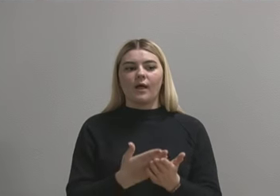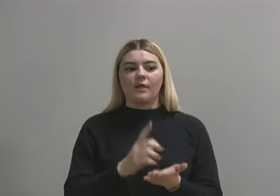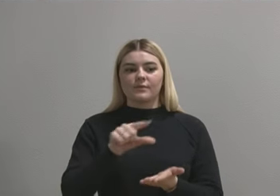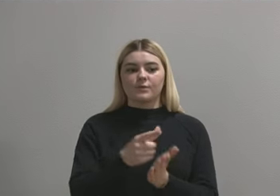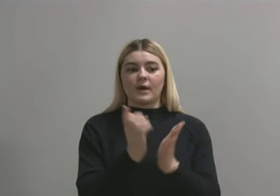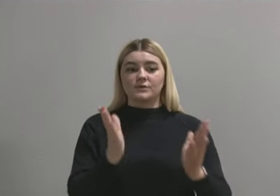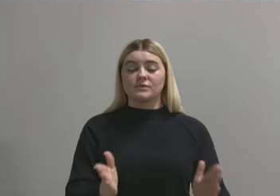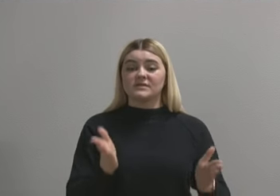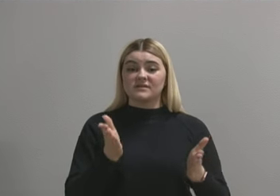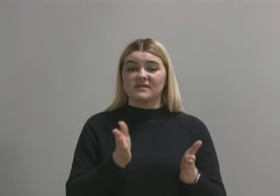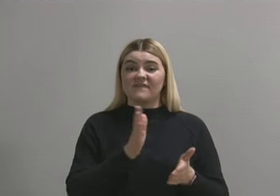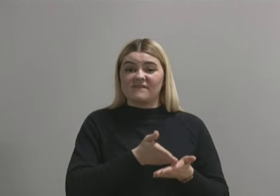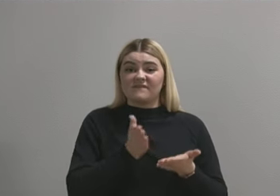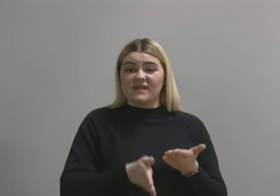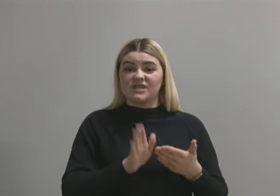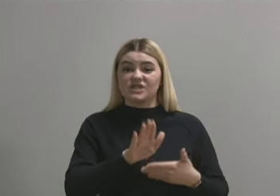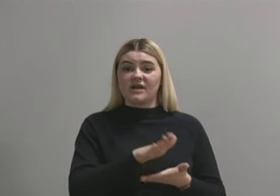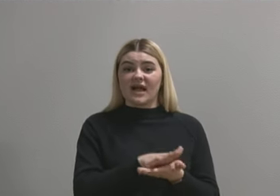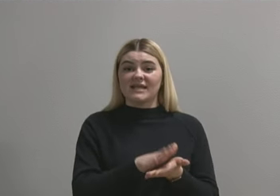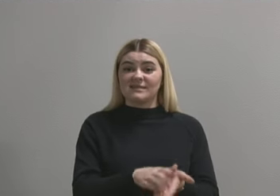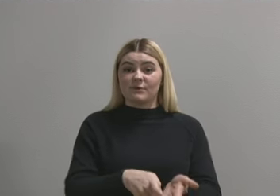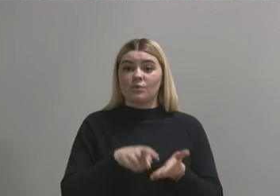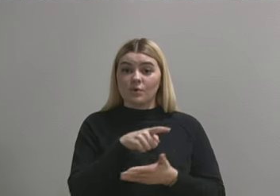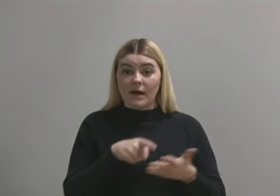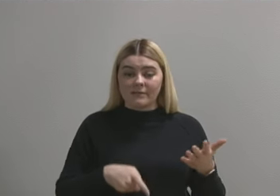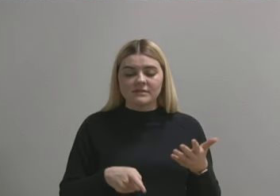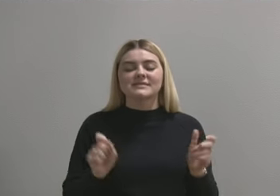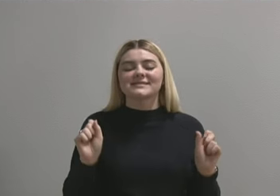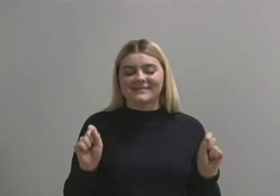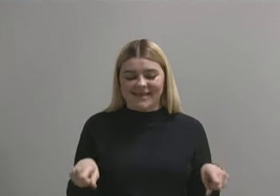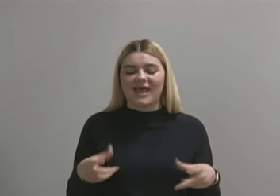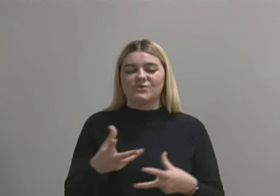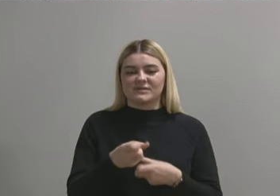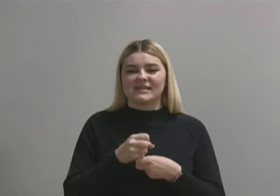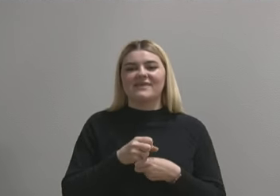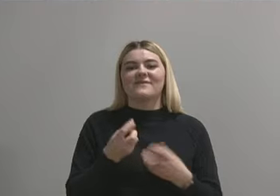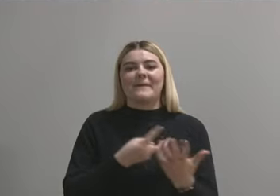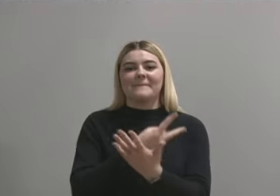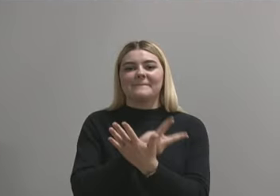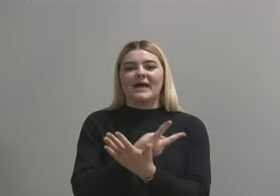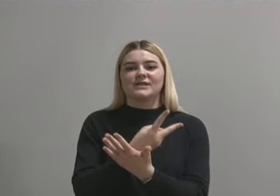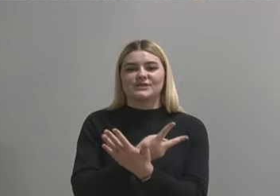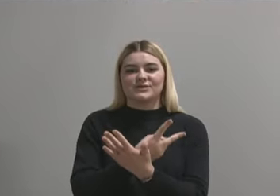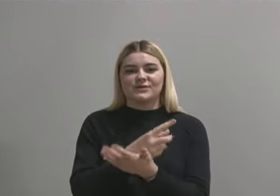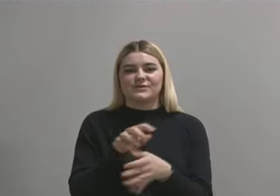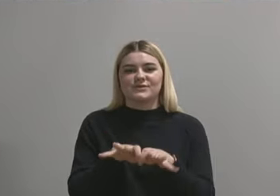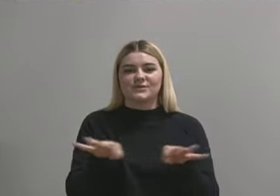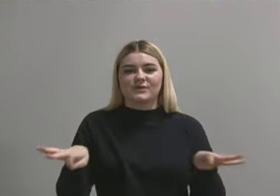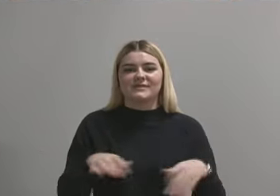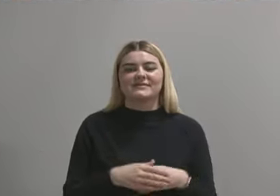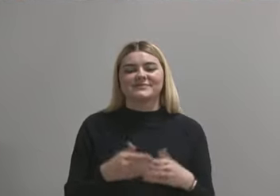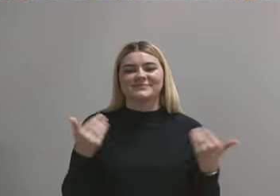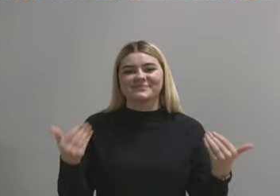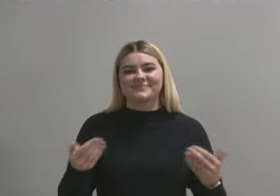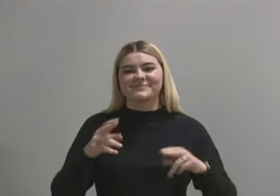are entitled to receive their master's degrees. Candidates, please be seated.